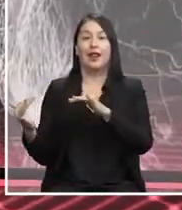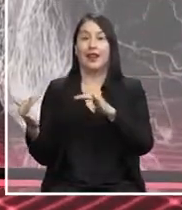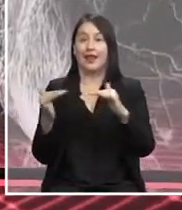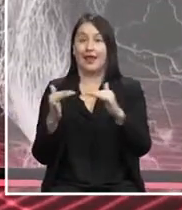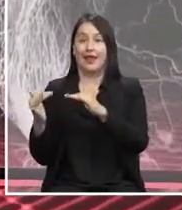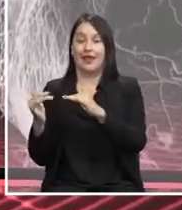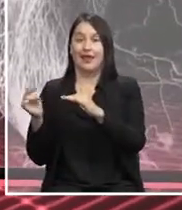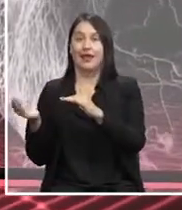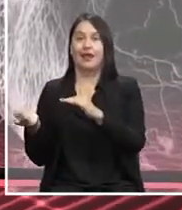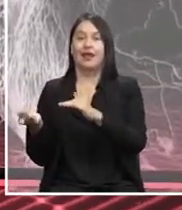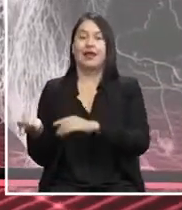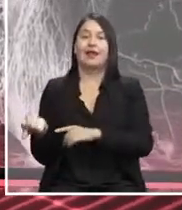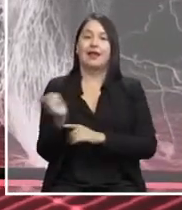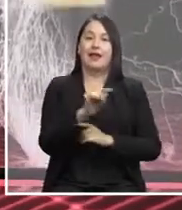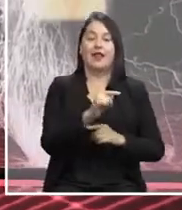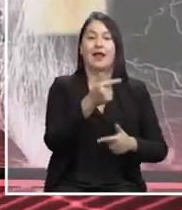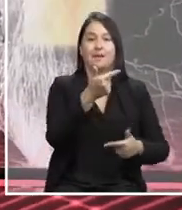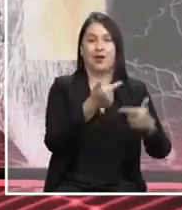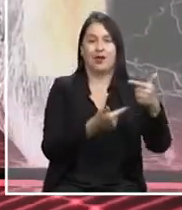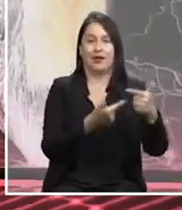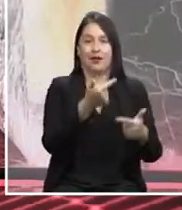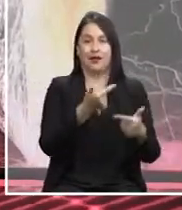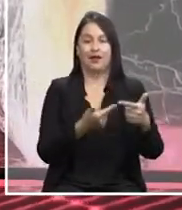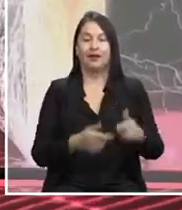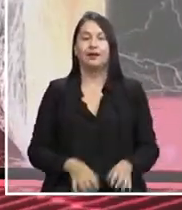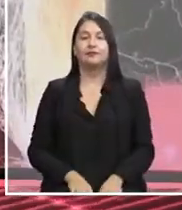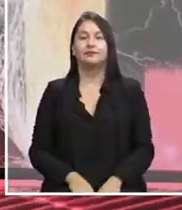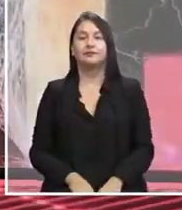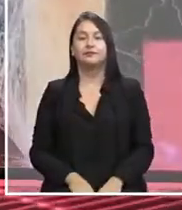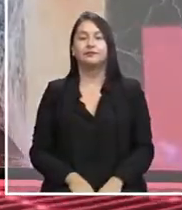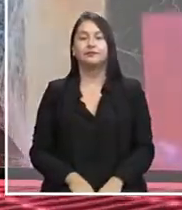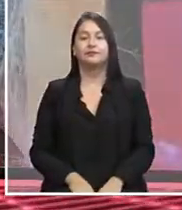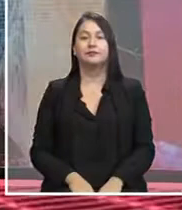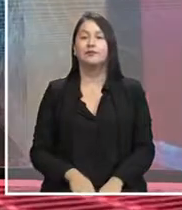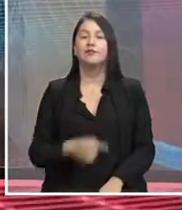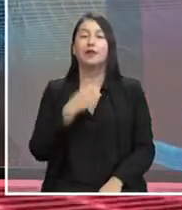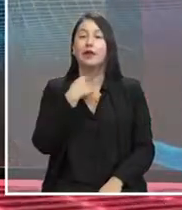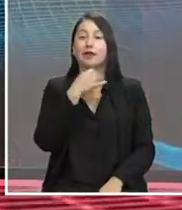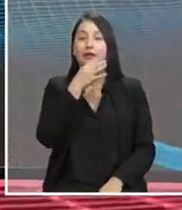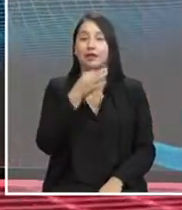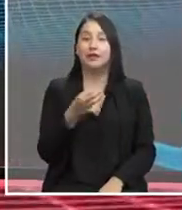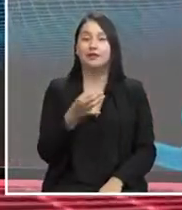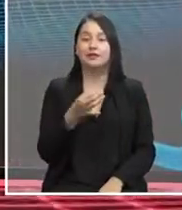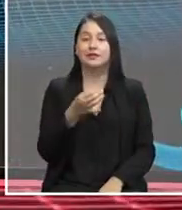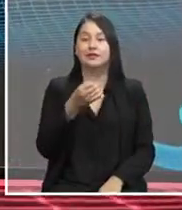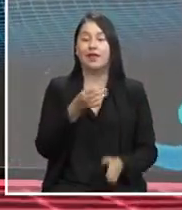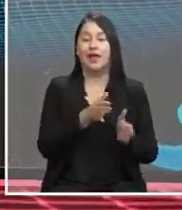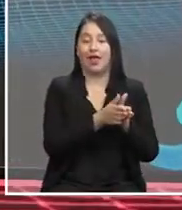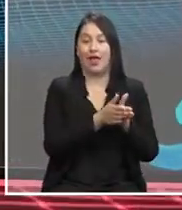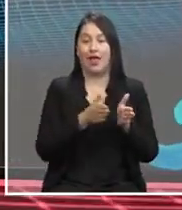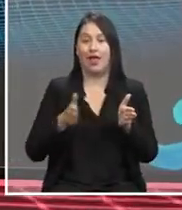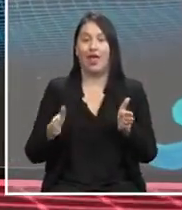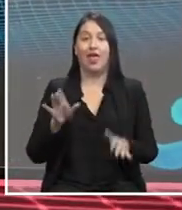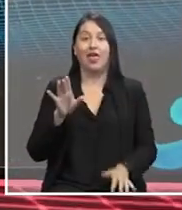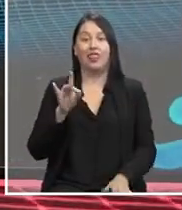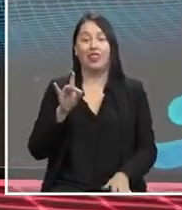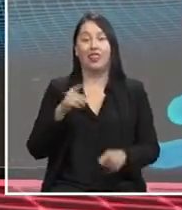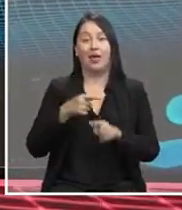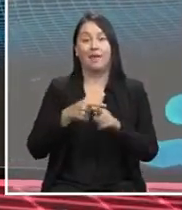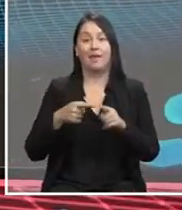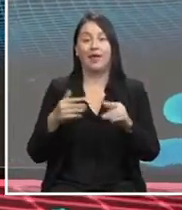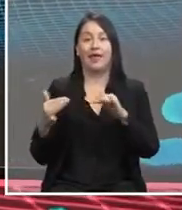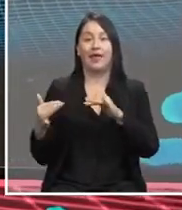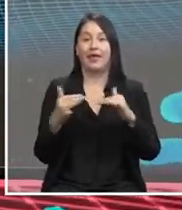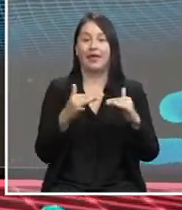What he said that in the Middle Ages, during the 100 years' war between France